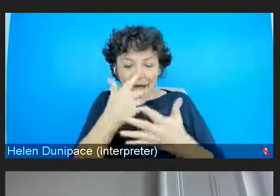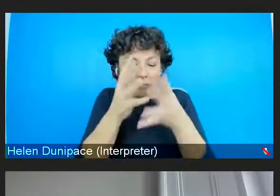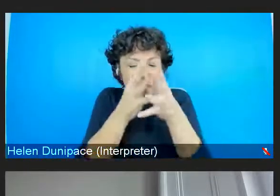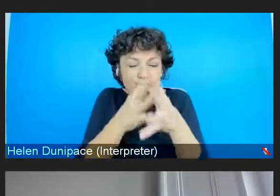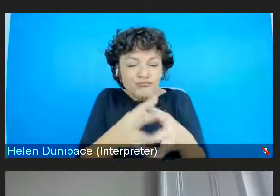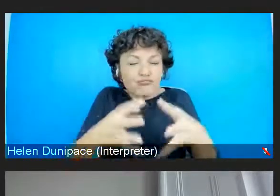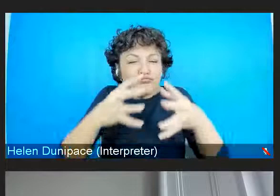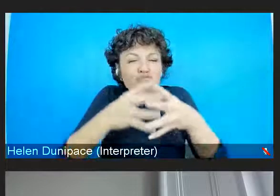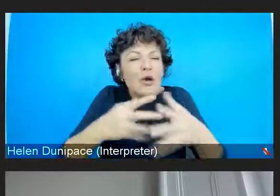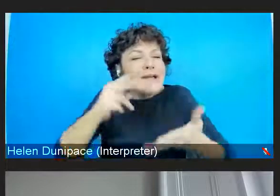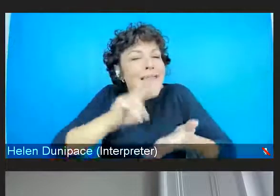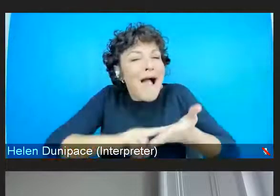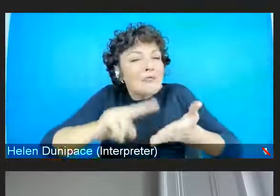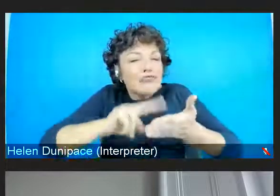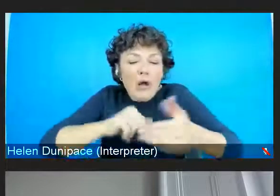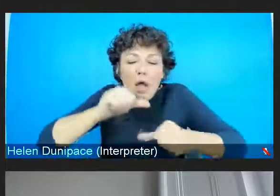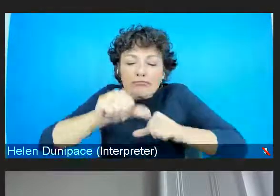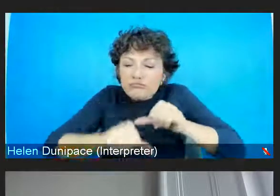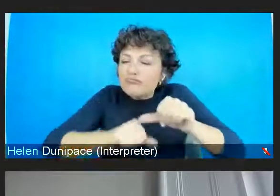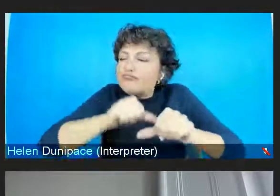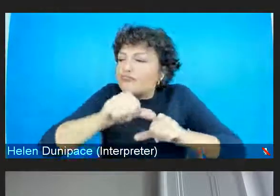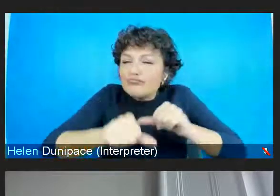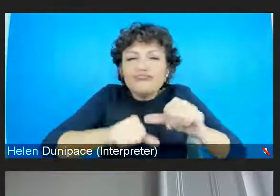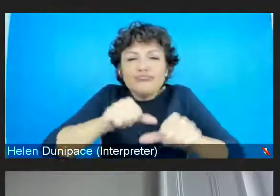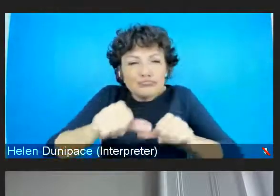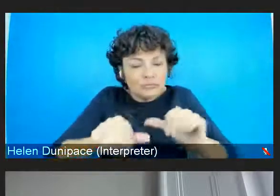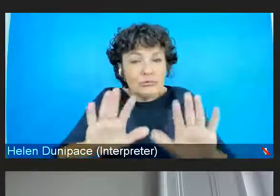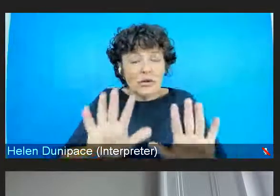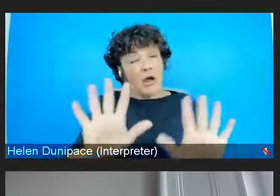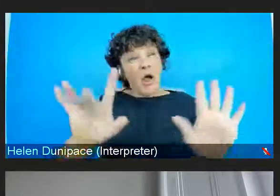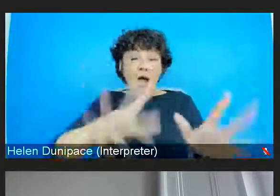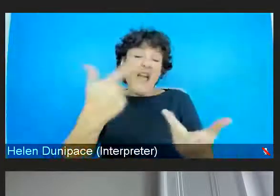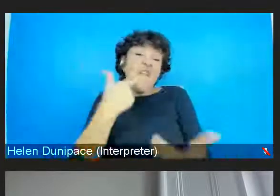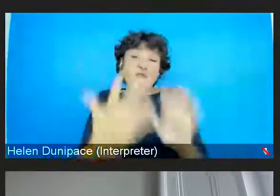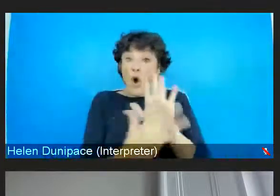iteratively. One thing is, if you were to take that proposition of,